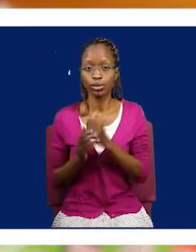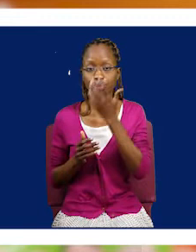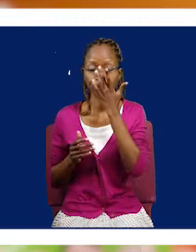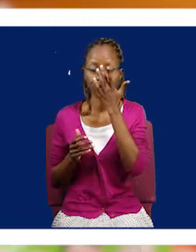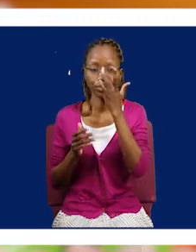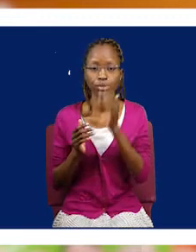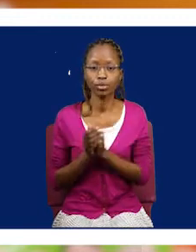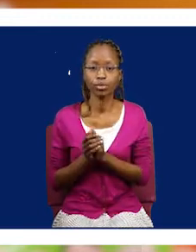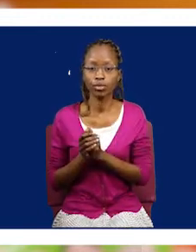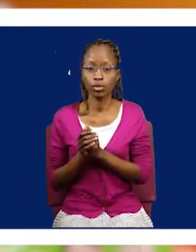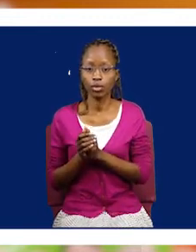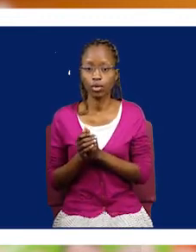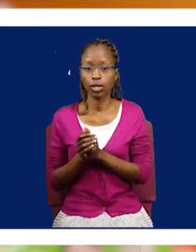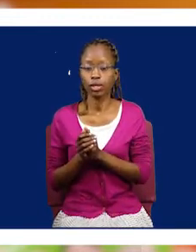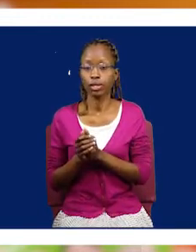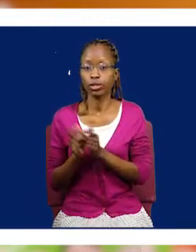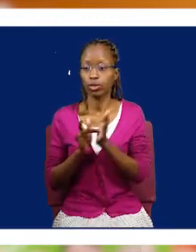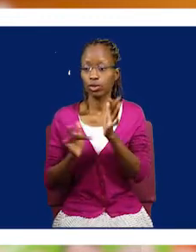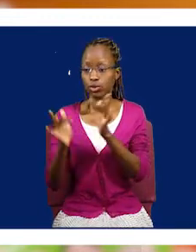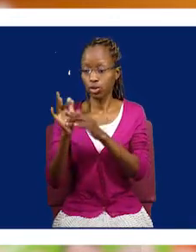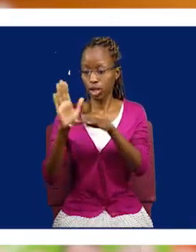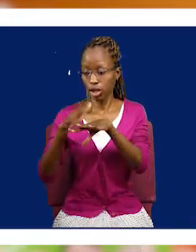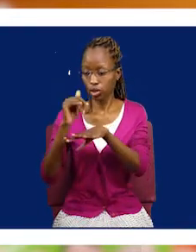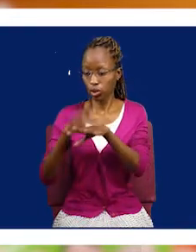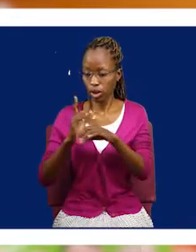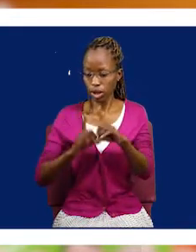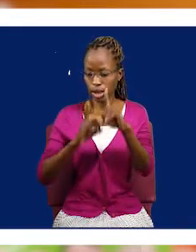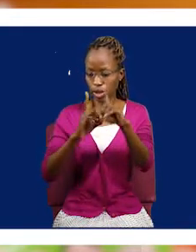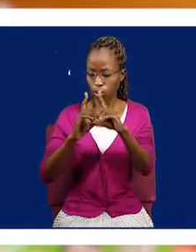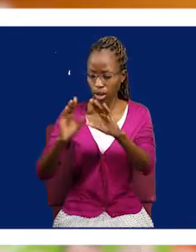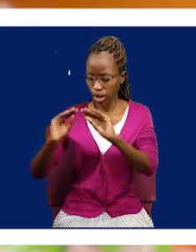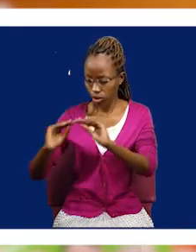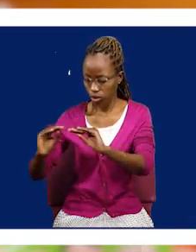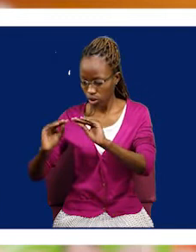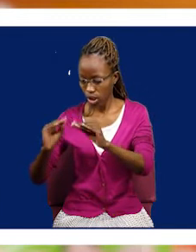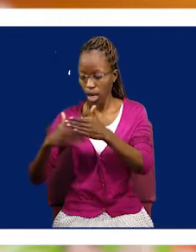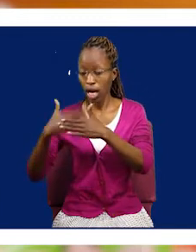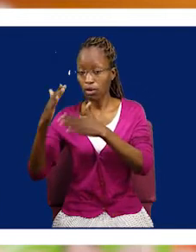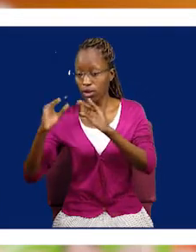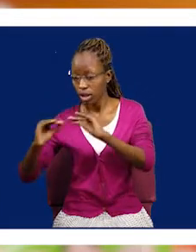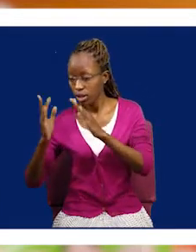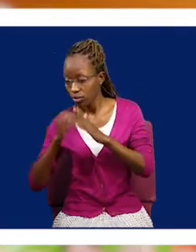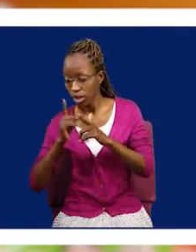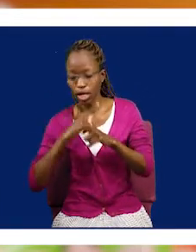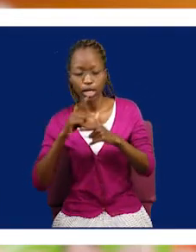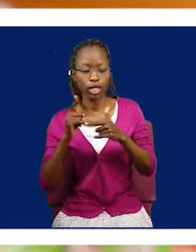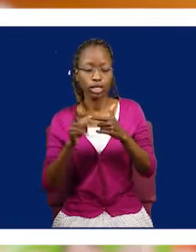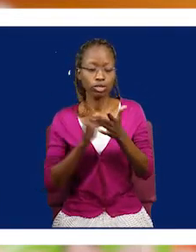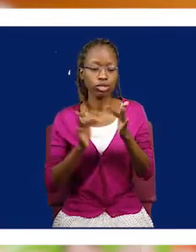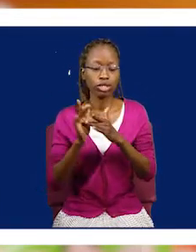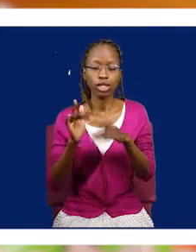So he called these disciples. He taught them. After teaching them, he sent them